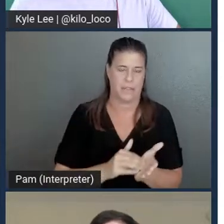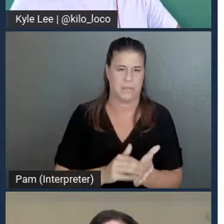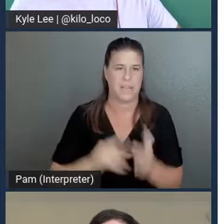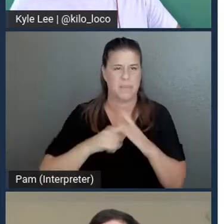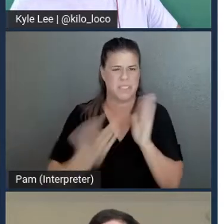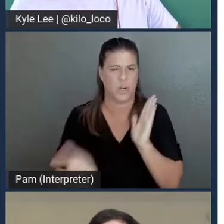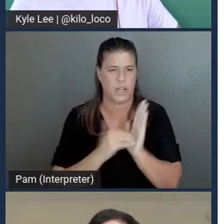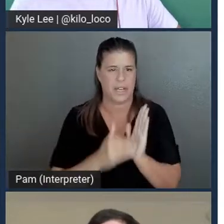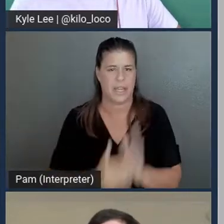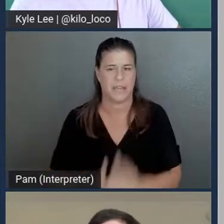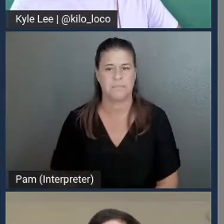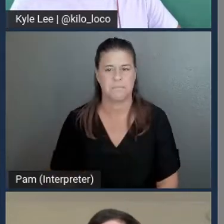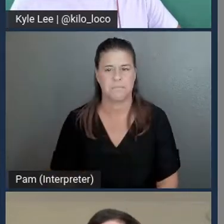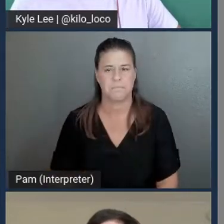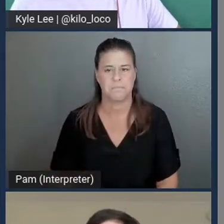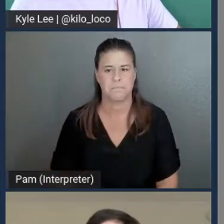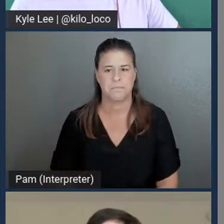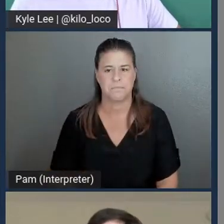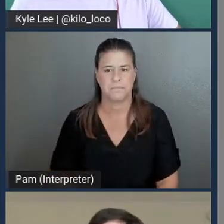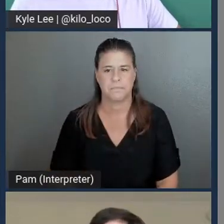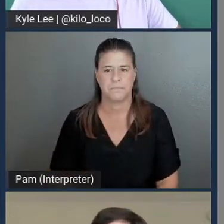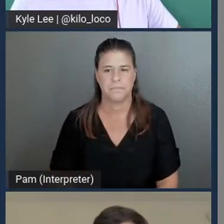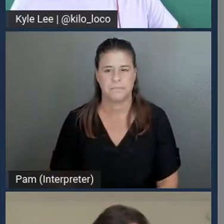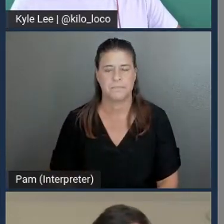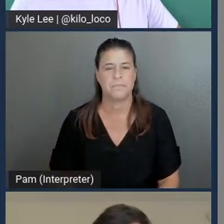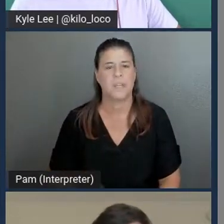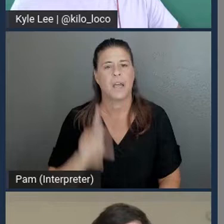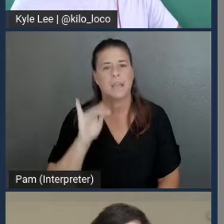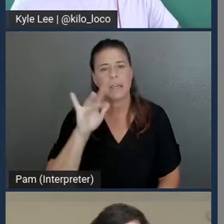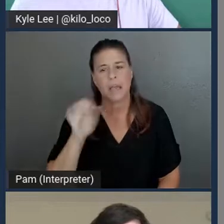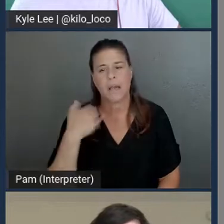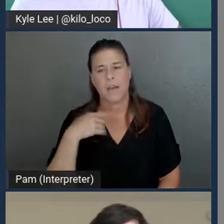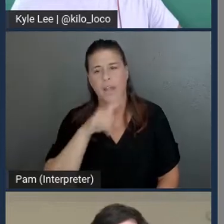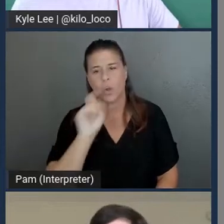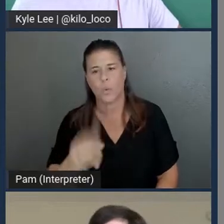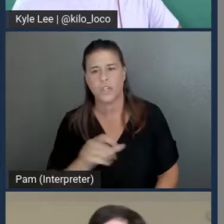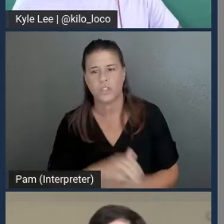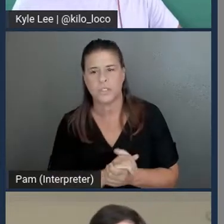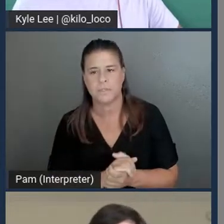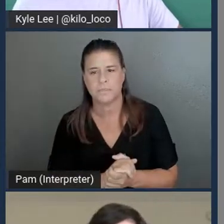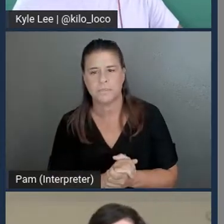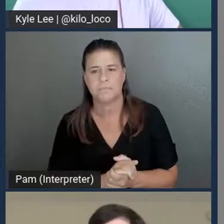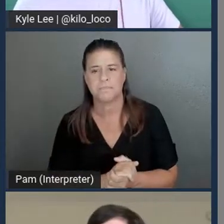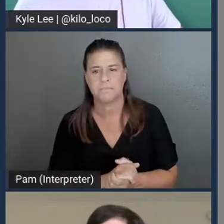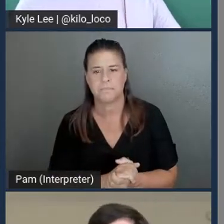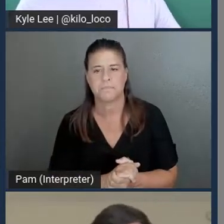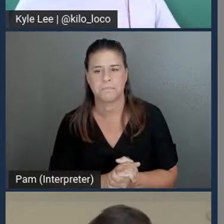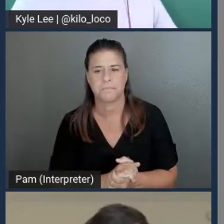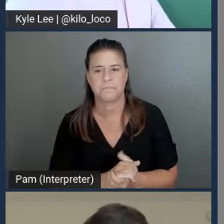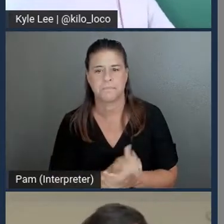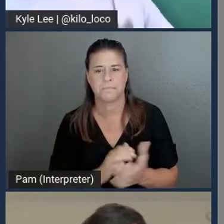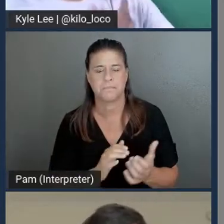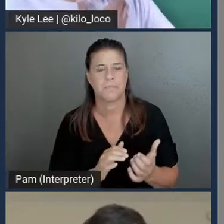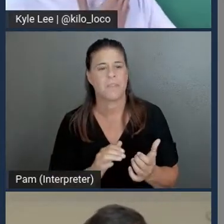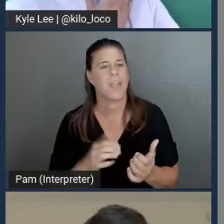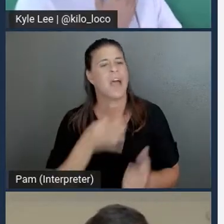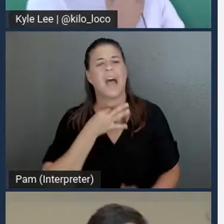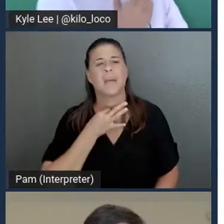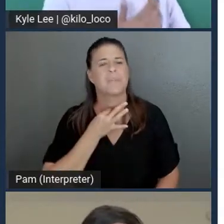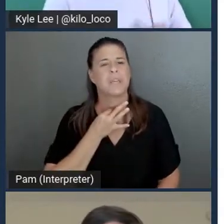over. While you're doing that, Kyle had a question. Kyle, go ahead while this is happening. I was just